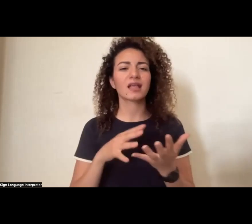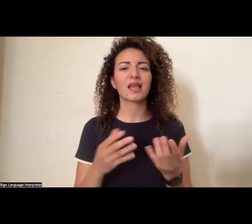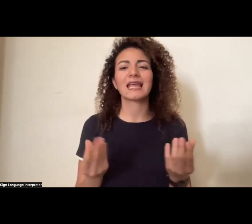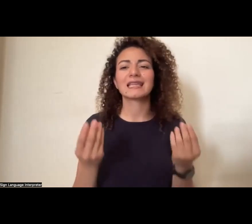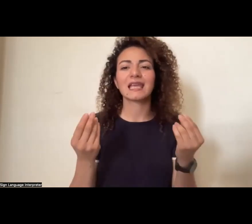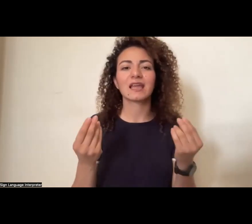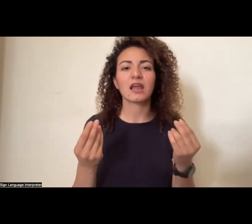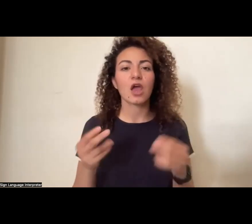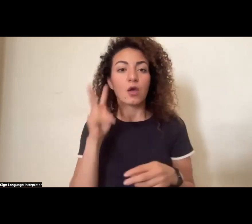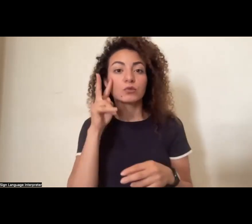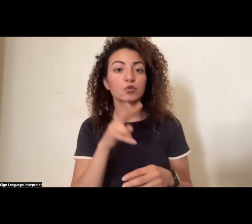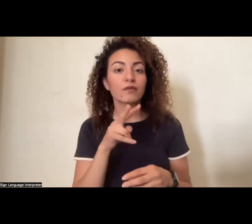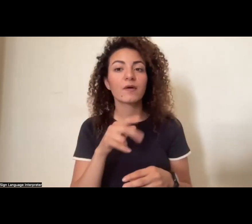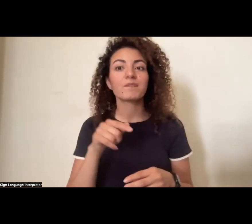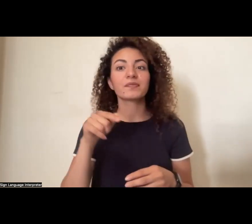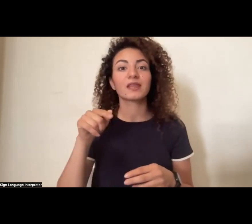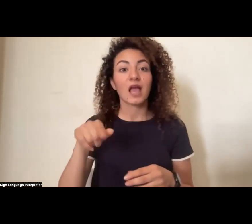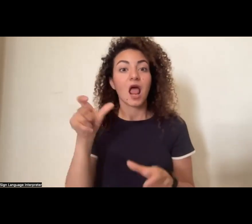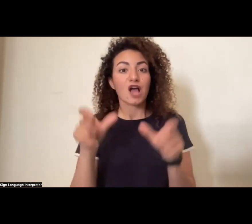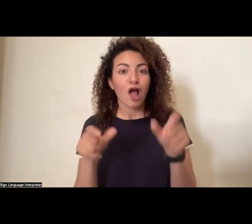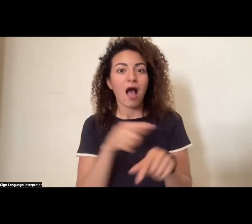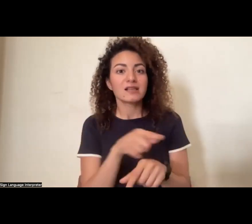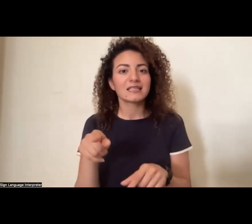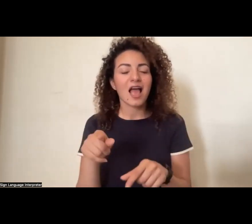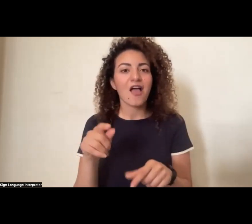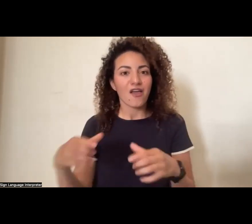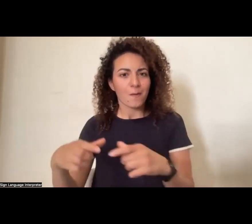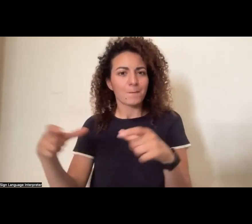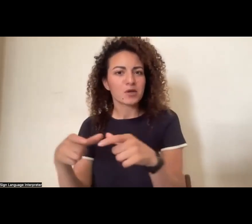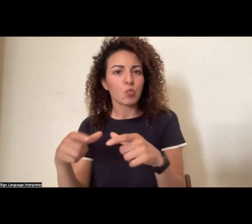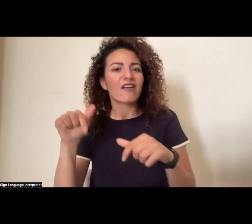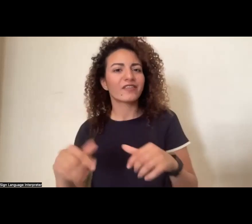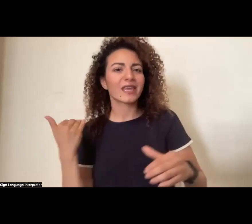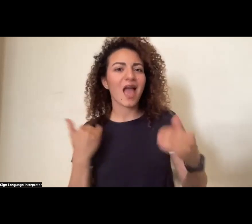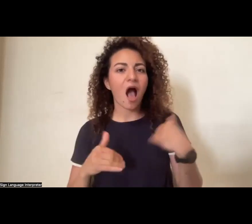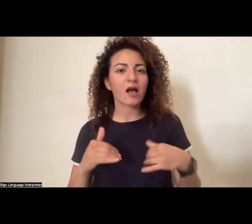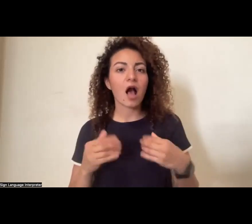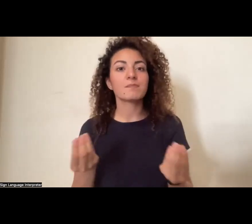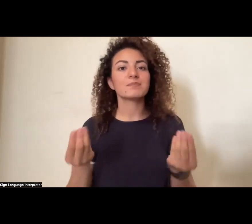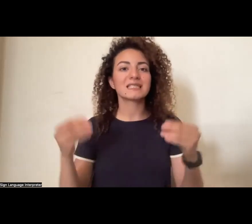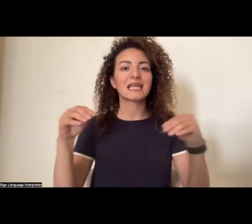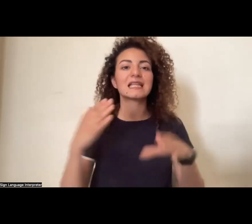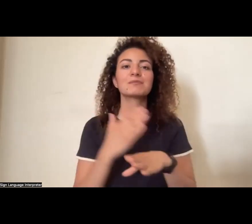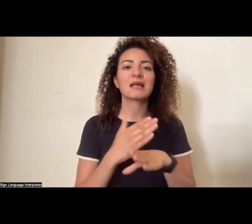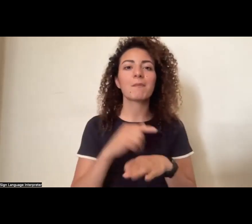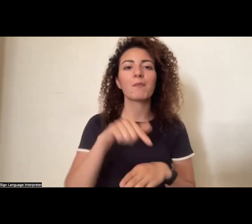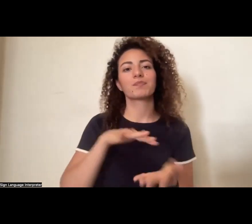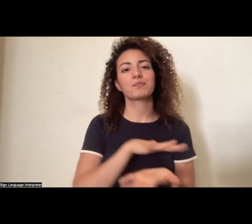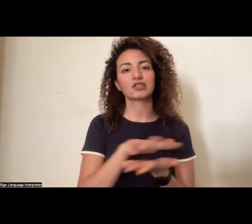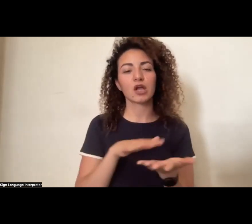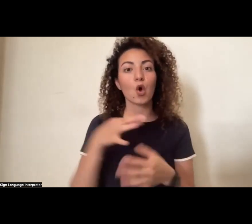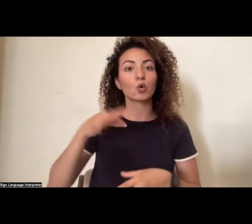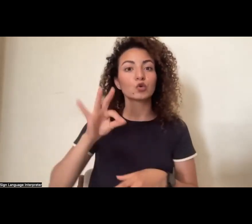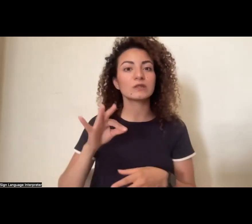us like a fertile space for having more people with physical disabilities, and especially with